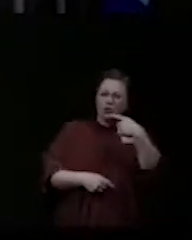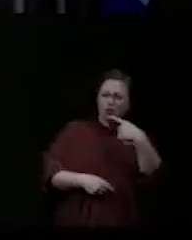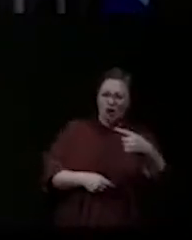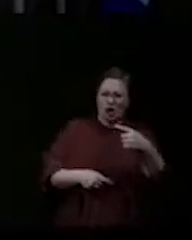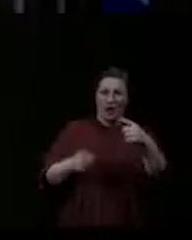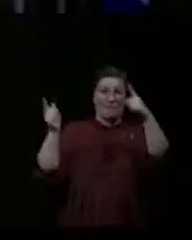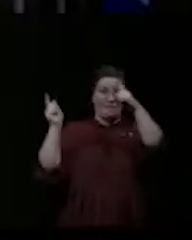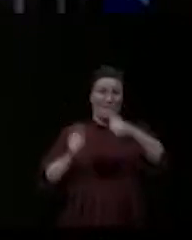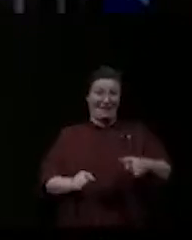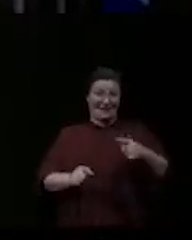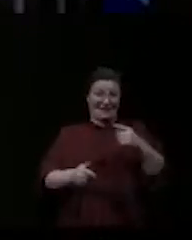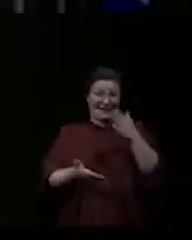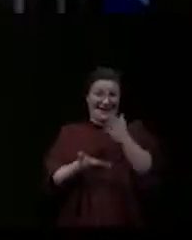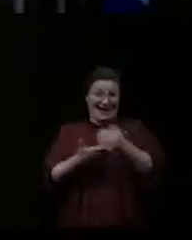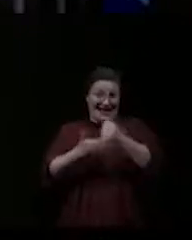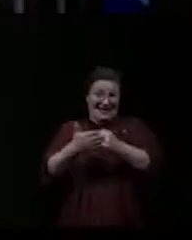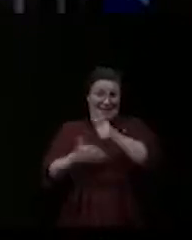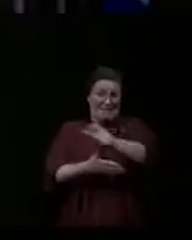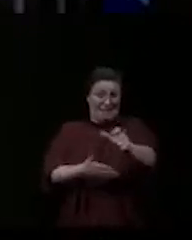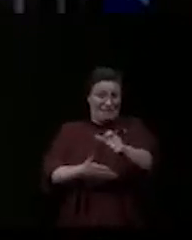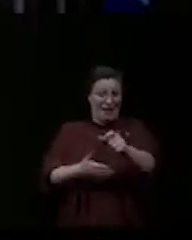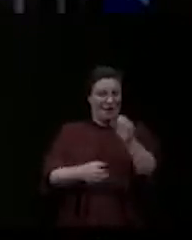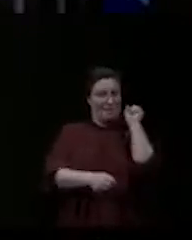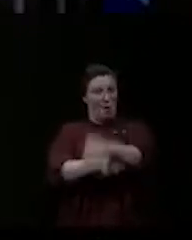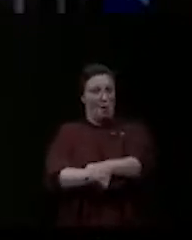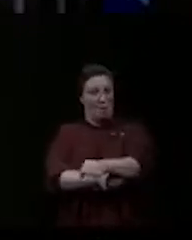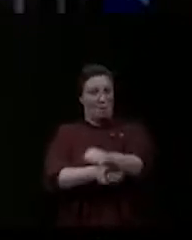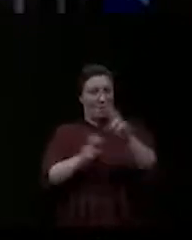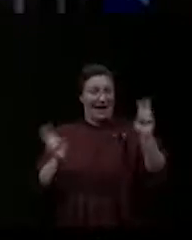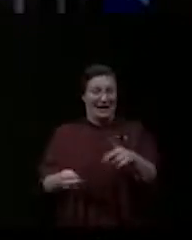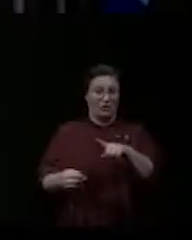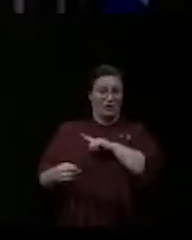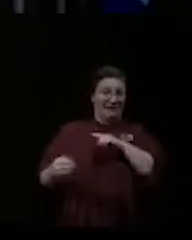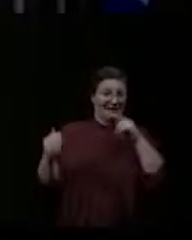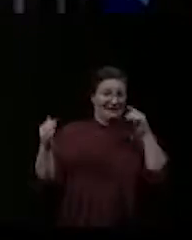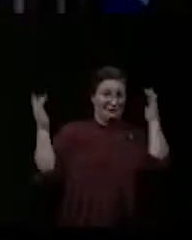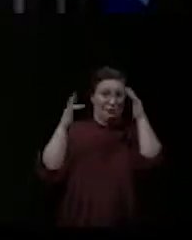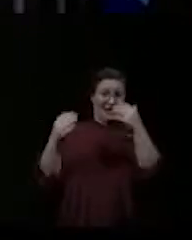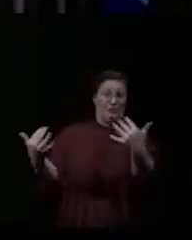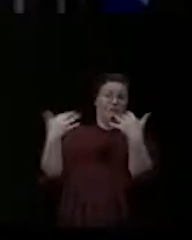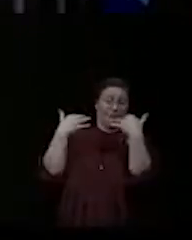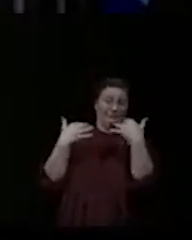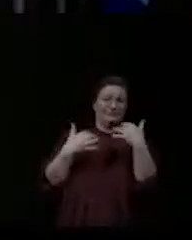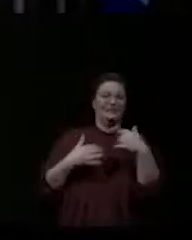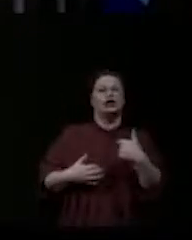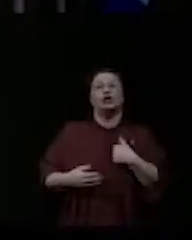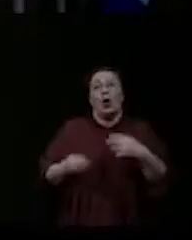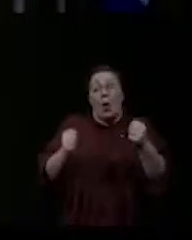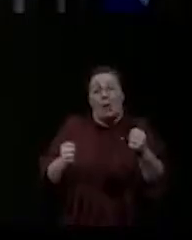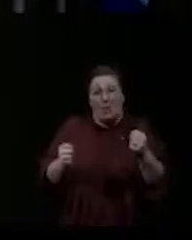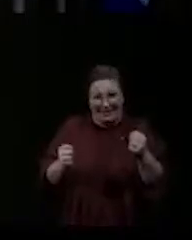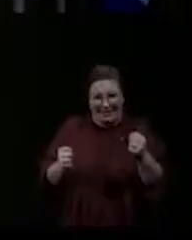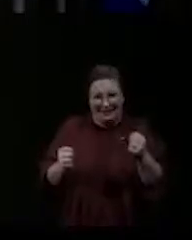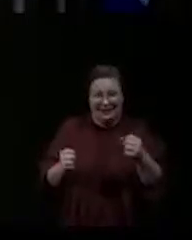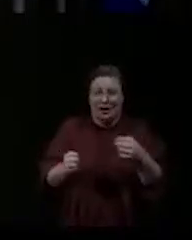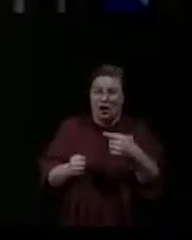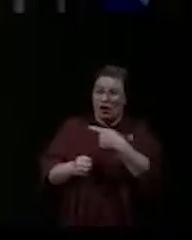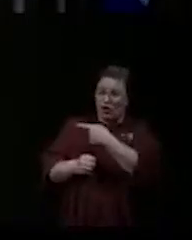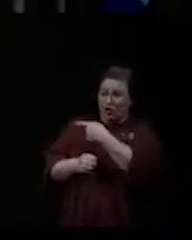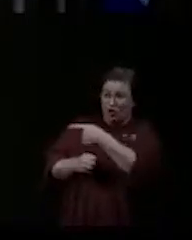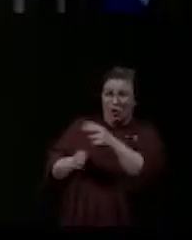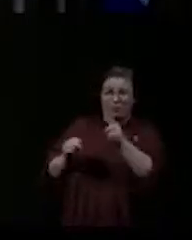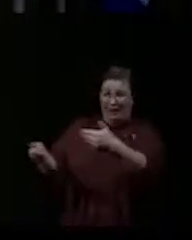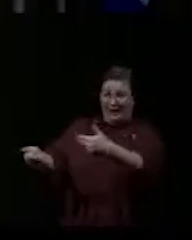will prevail despite all the difficulties. I would like to hope so too. They are the ones that have given us the liberties that